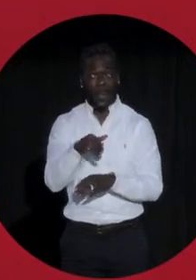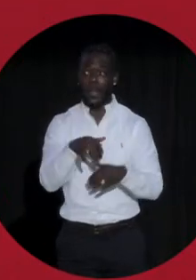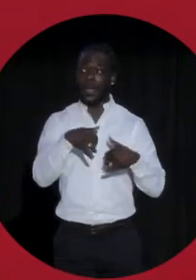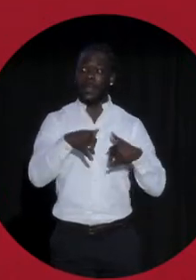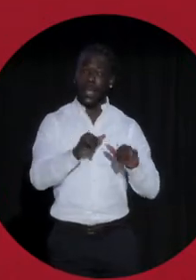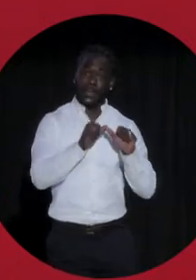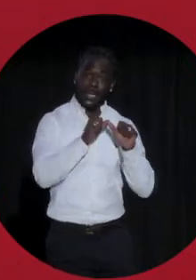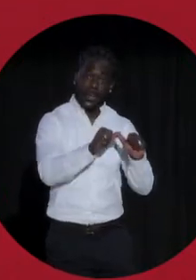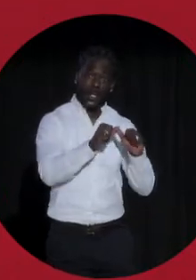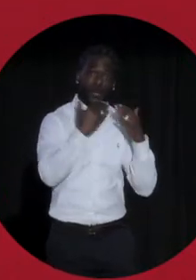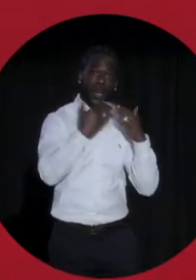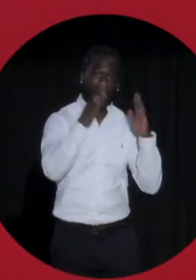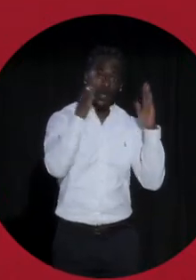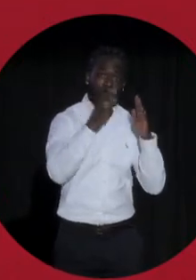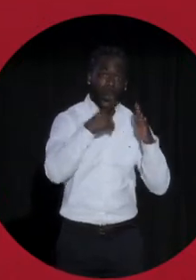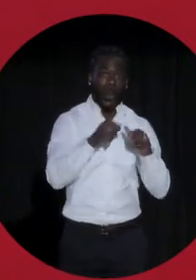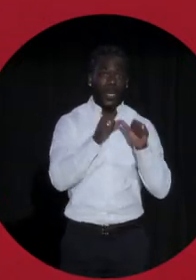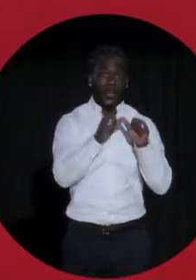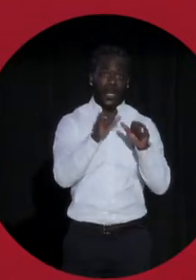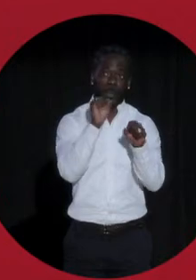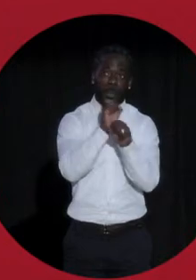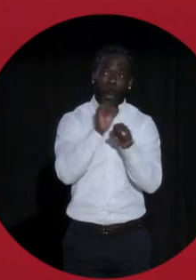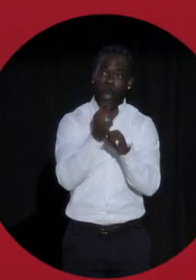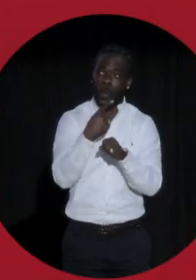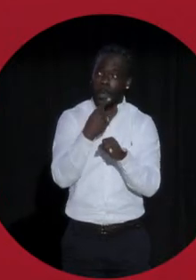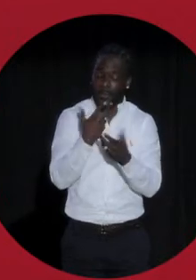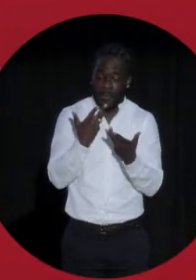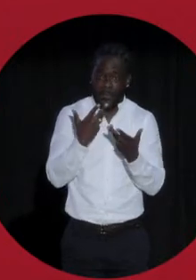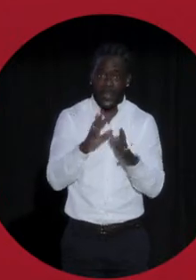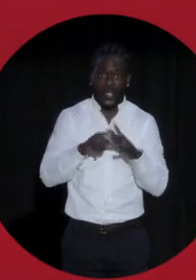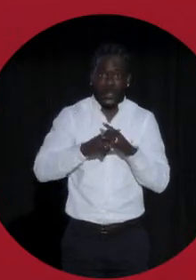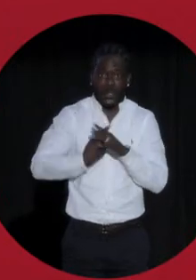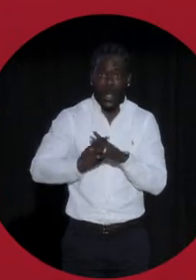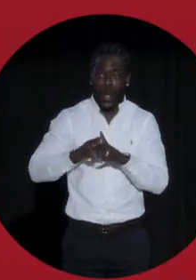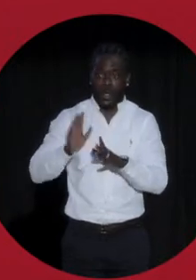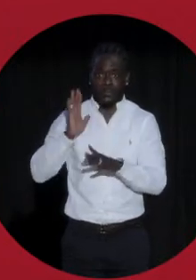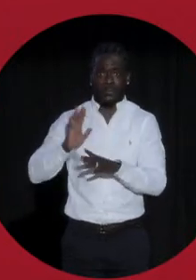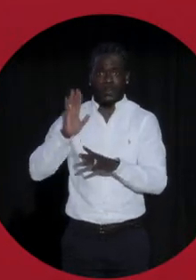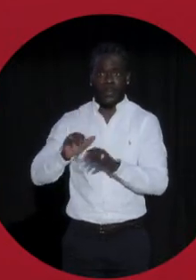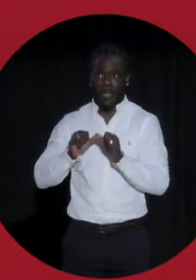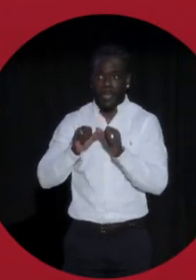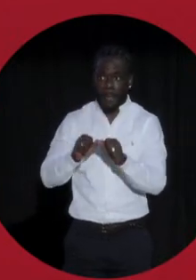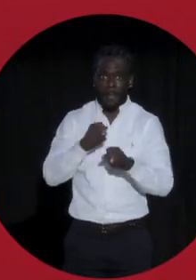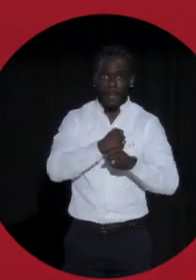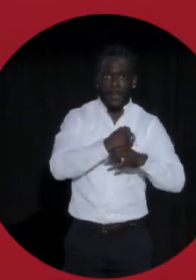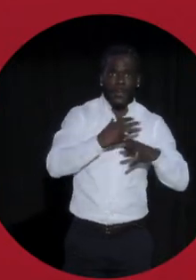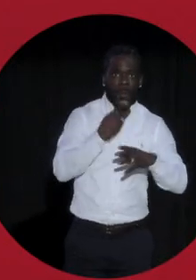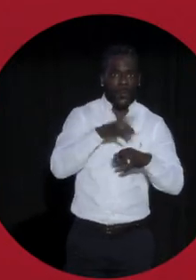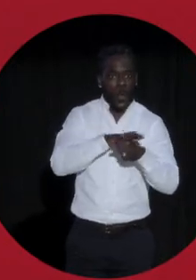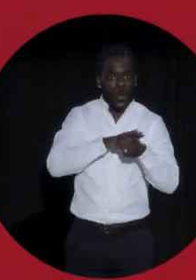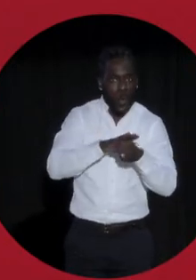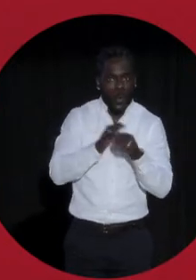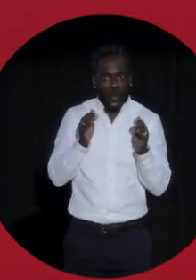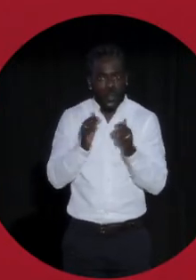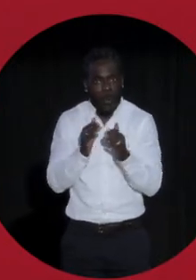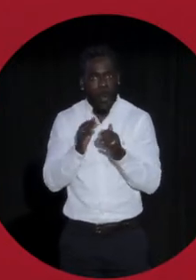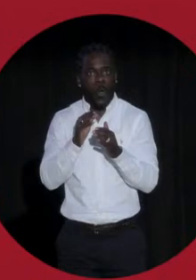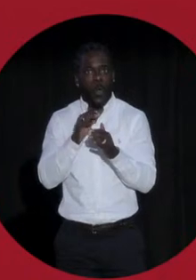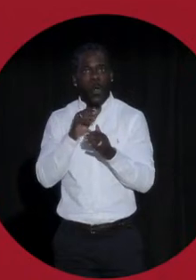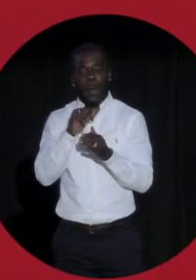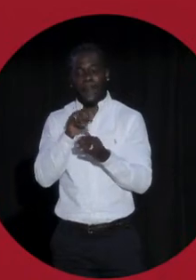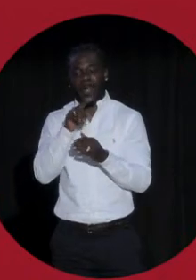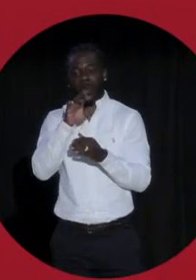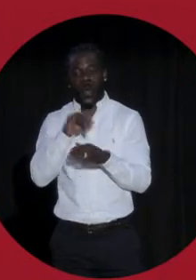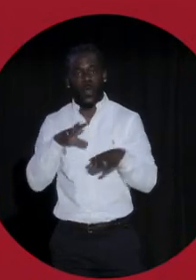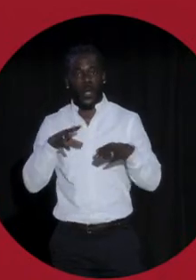we continue the work we've already started to expand opportunities for local, small, and minority-owned businesses